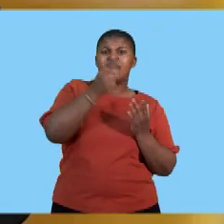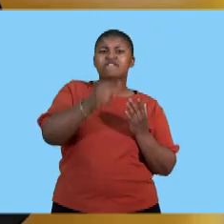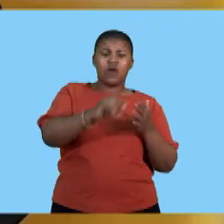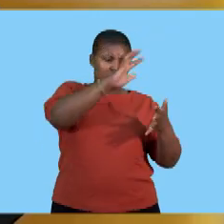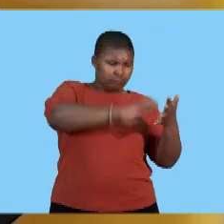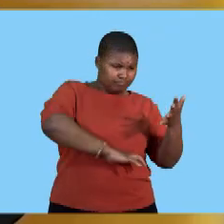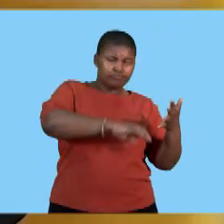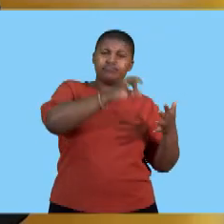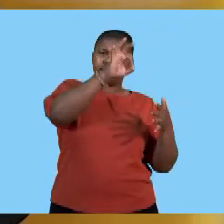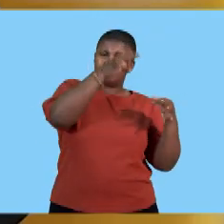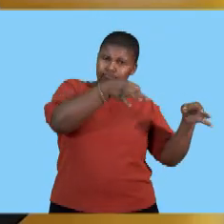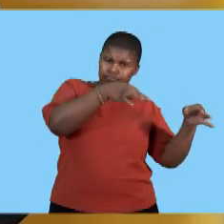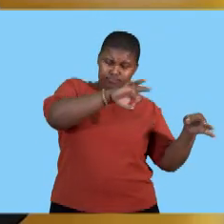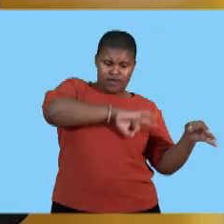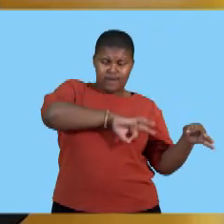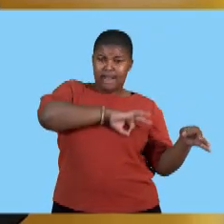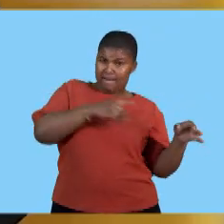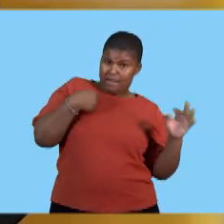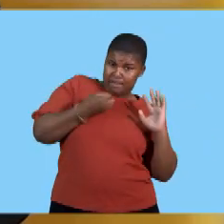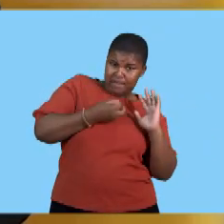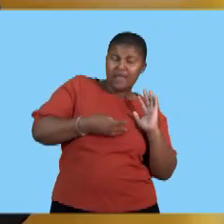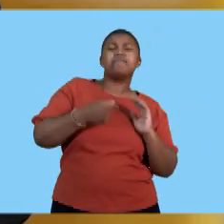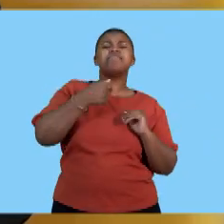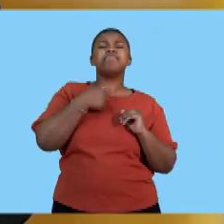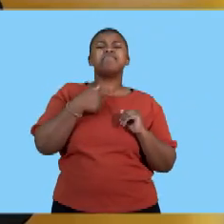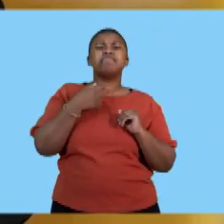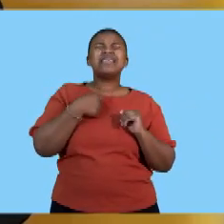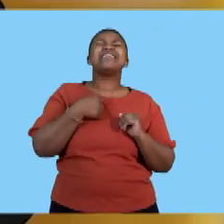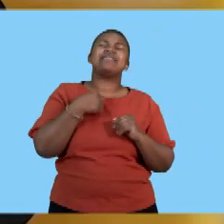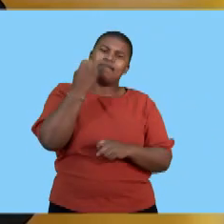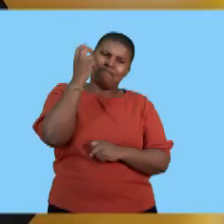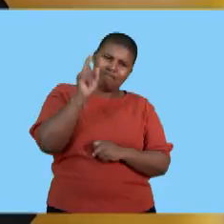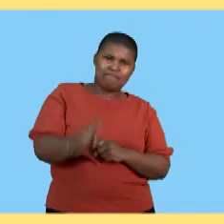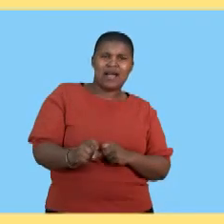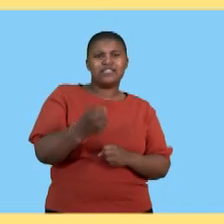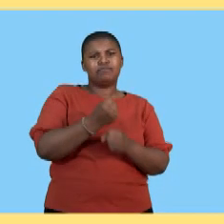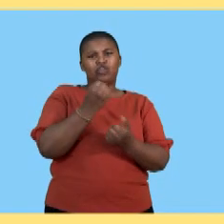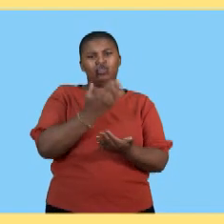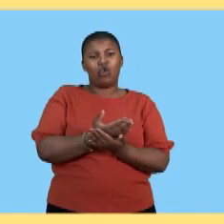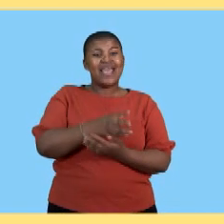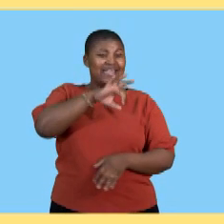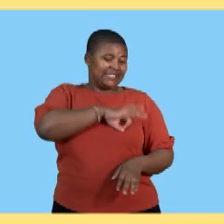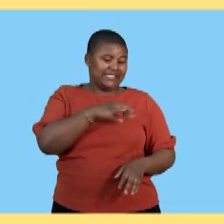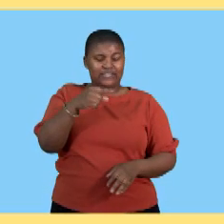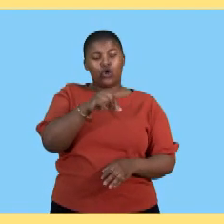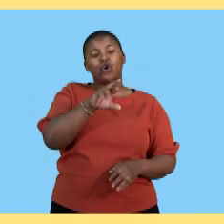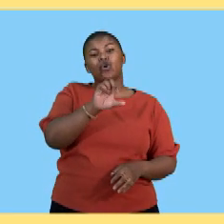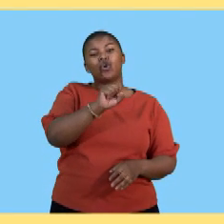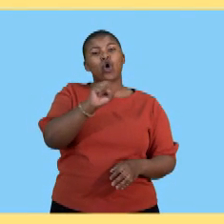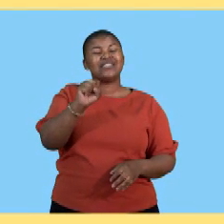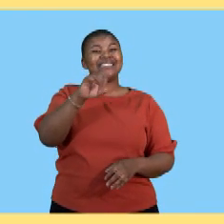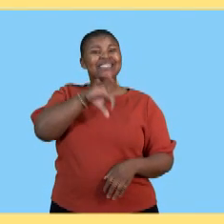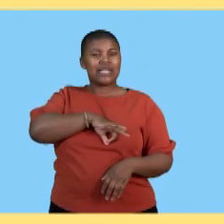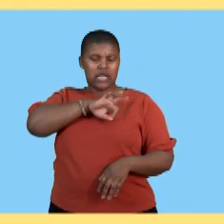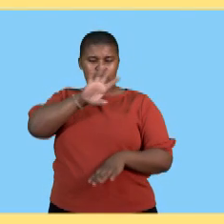of comprehensive income, I will record the gross salary. So I